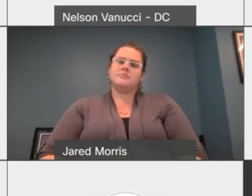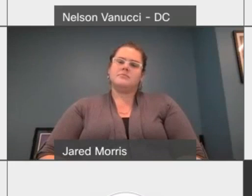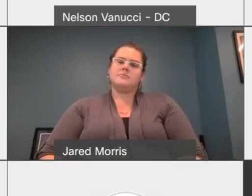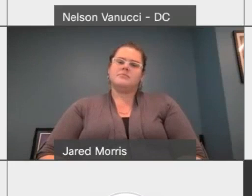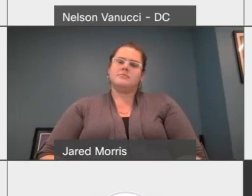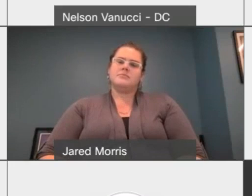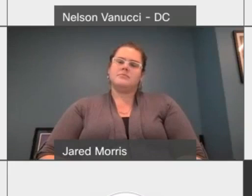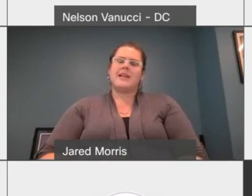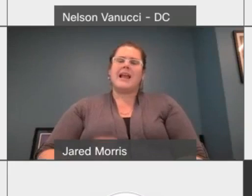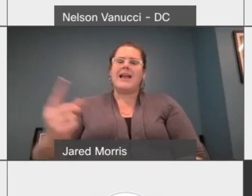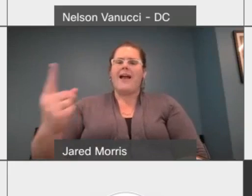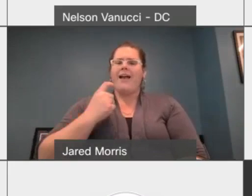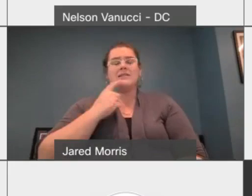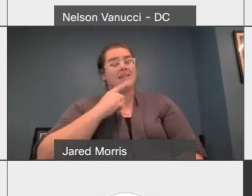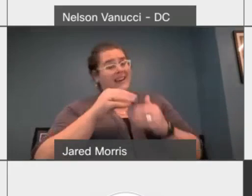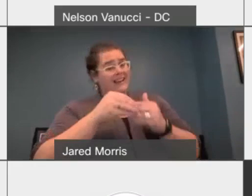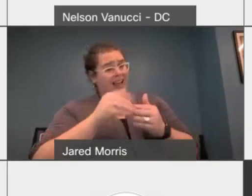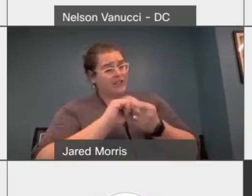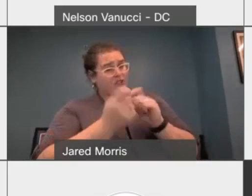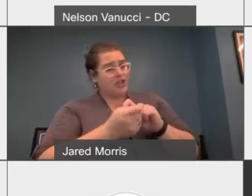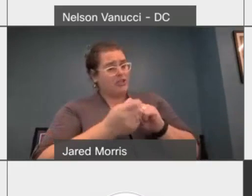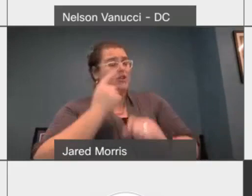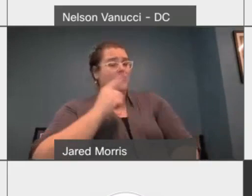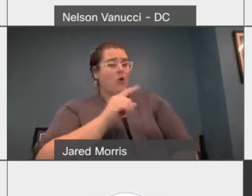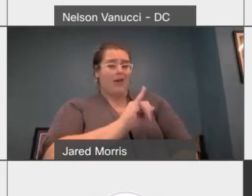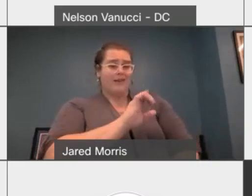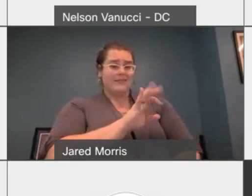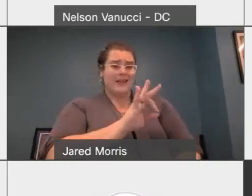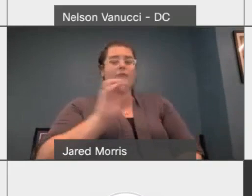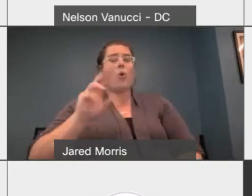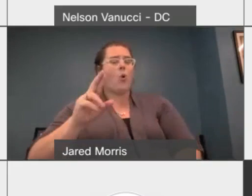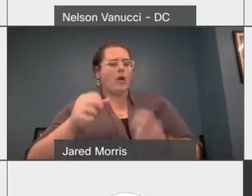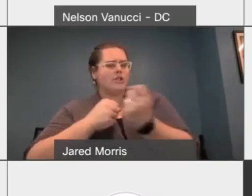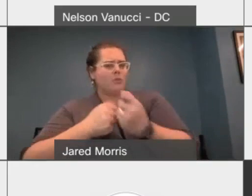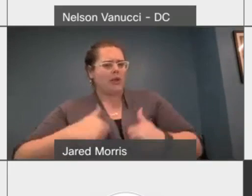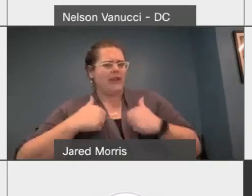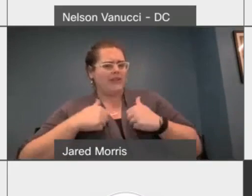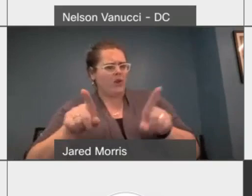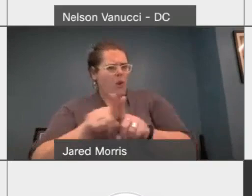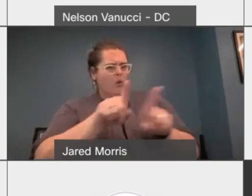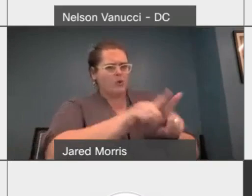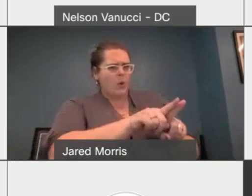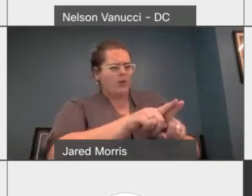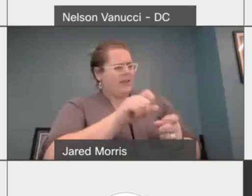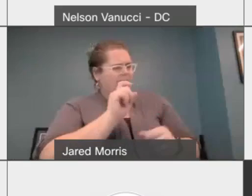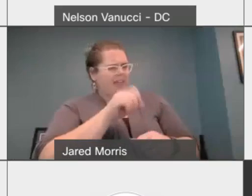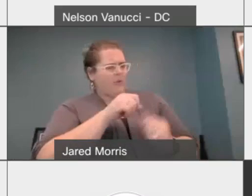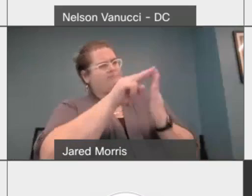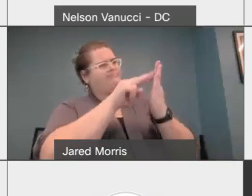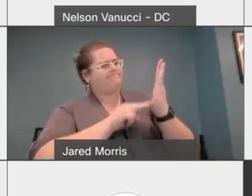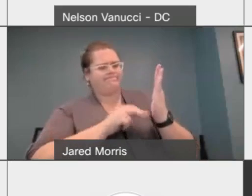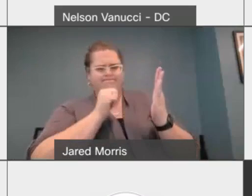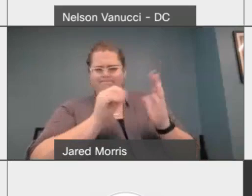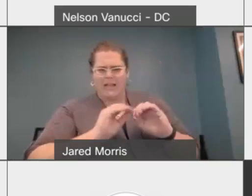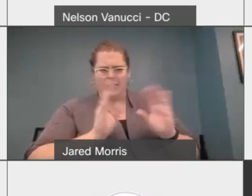Is that change in guidance only for ICFs or supported living as well? That was unclear to me.